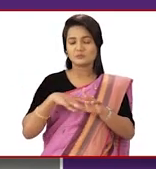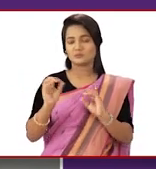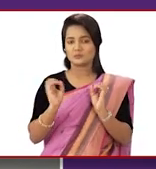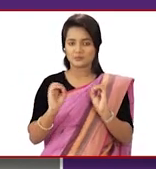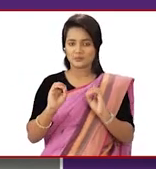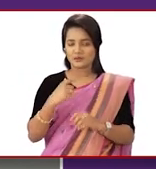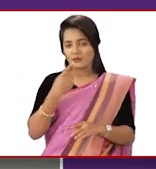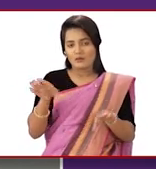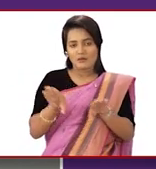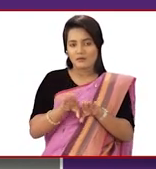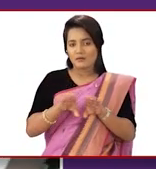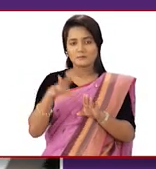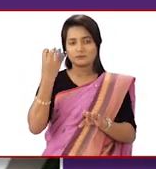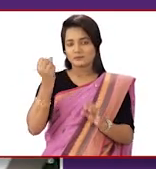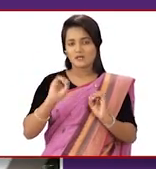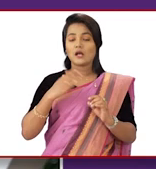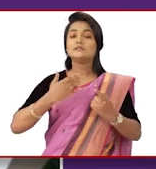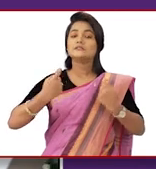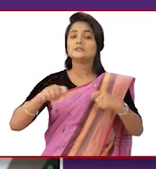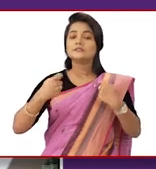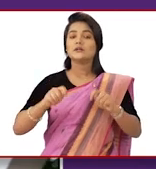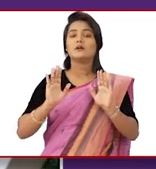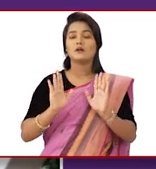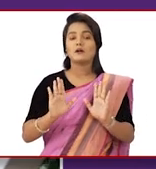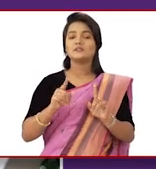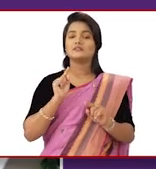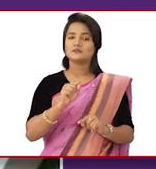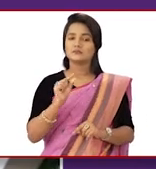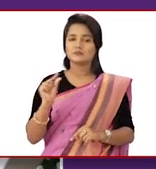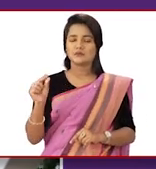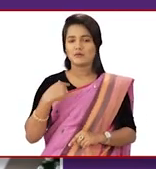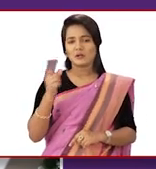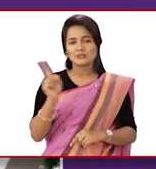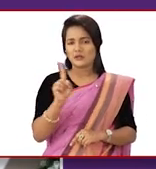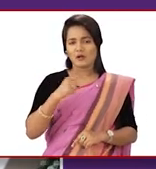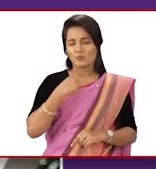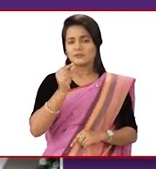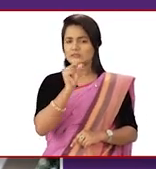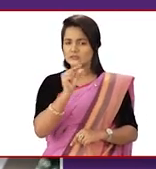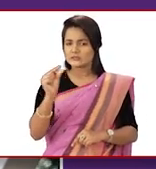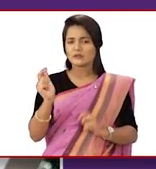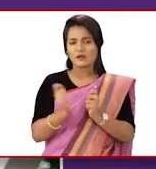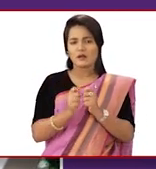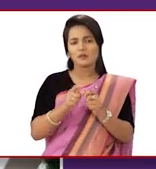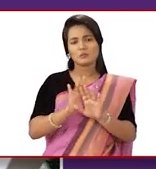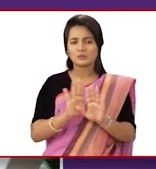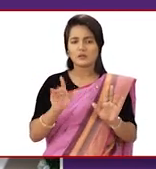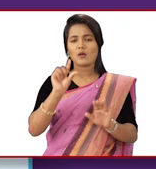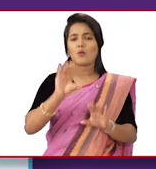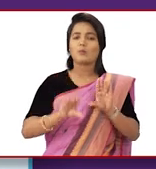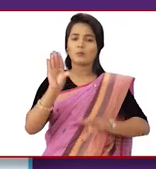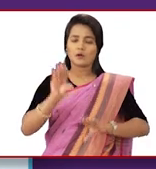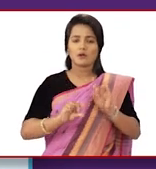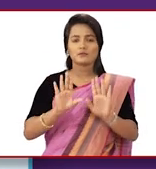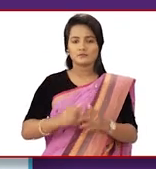any equal rights at all amra chesta korchi kintu ekebari na seta na kichu kichu jaygay ache kichu kichu jaygay nei